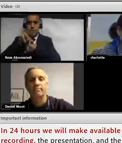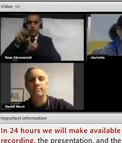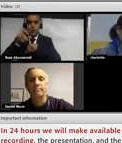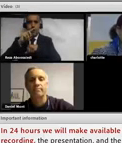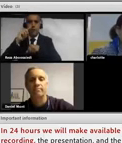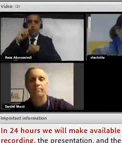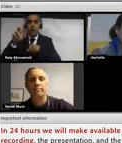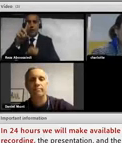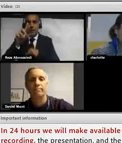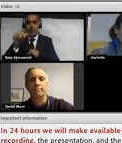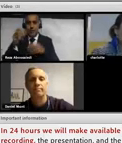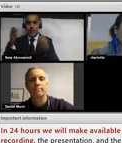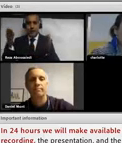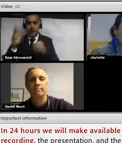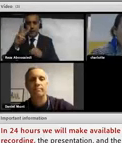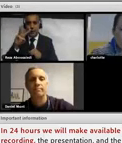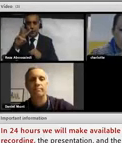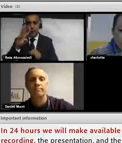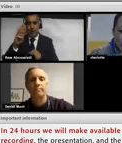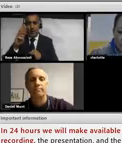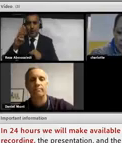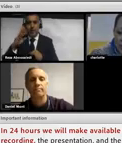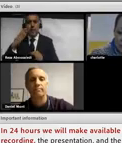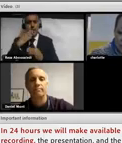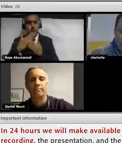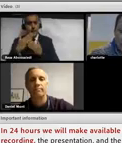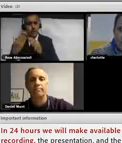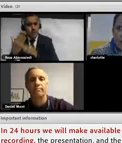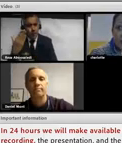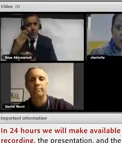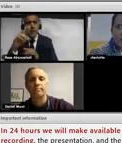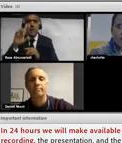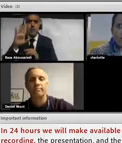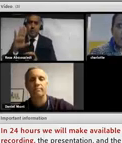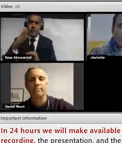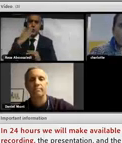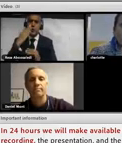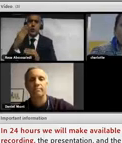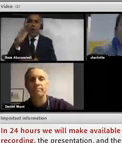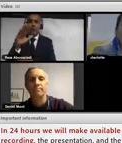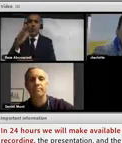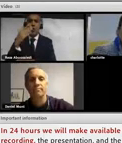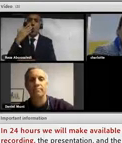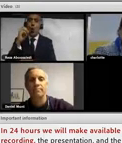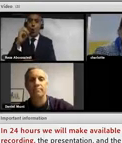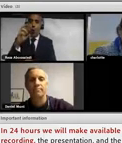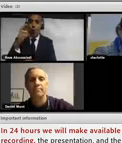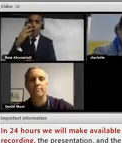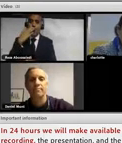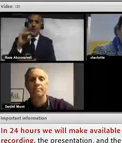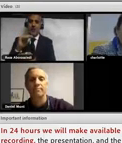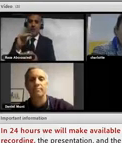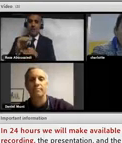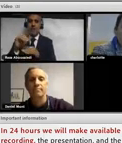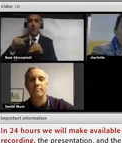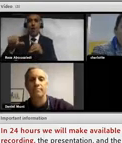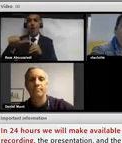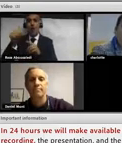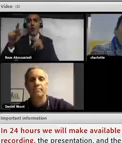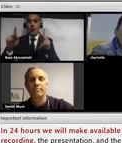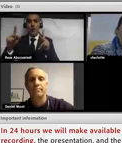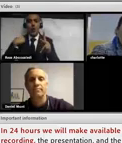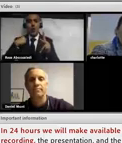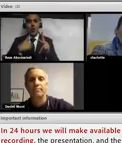Bank. I said good morning, but it's good afternoon and it's good evening for many people. We have an excellent number of